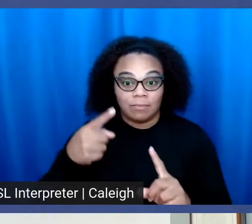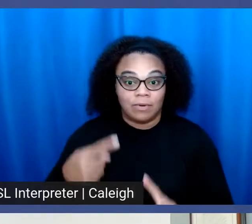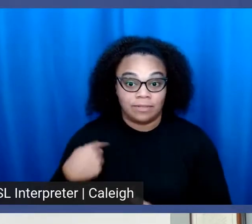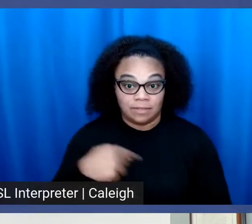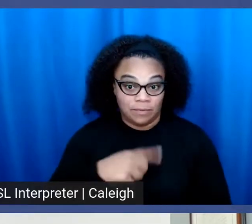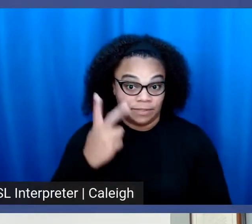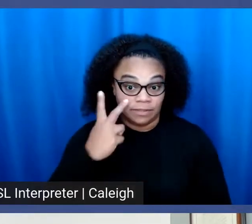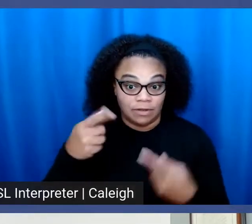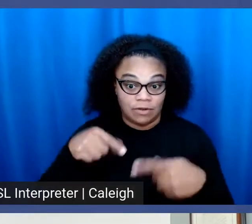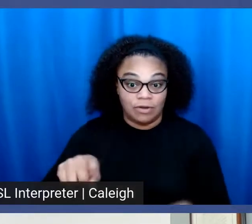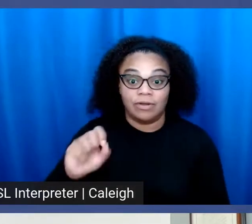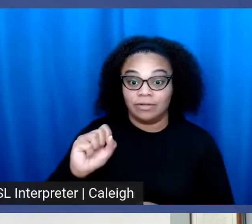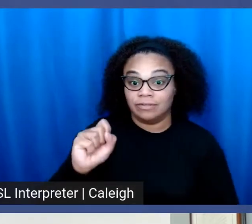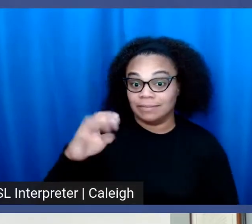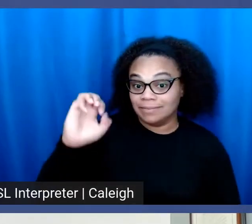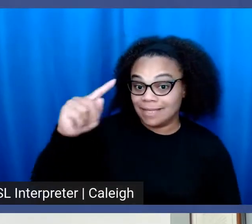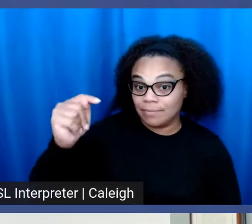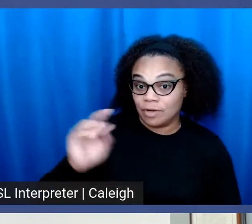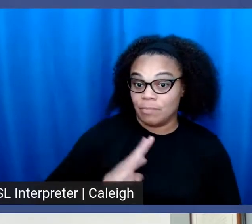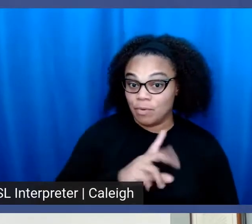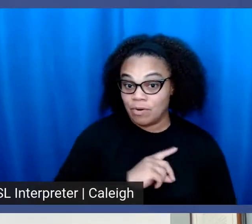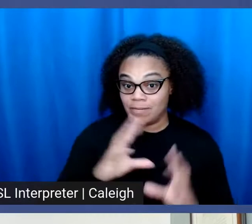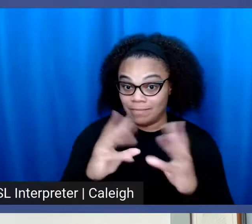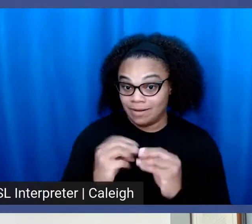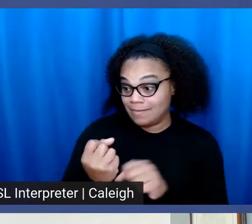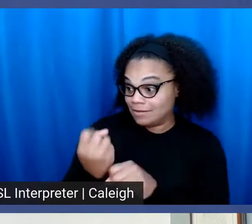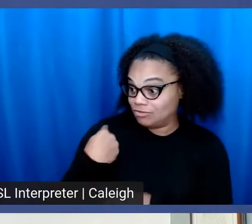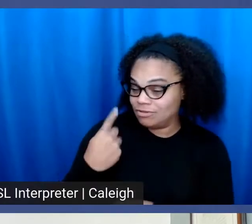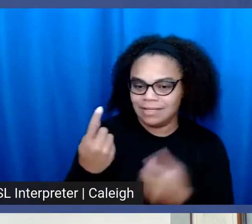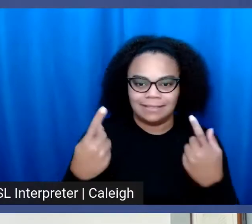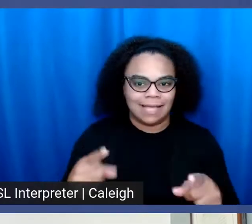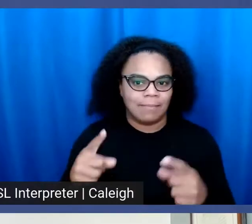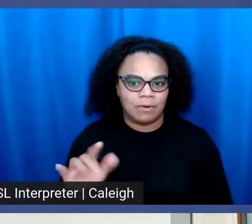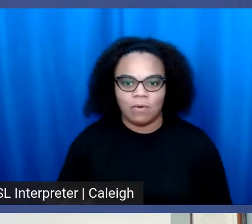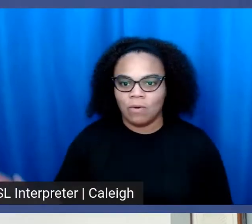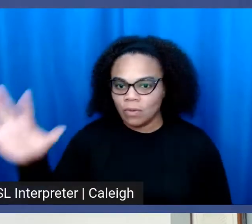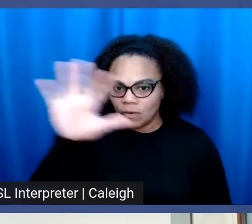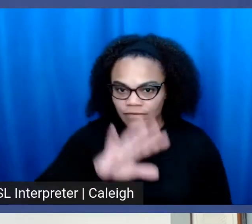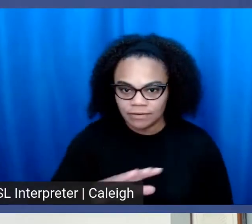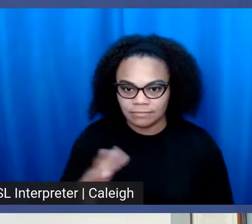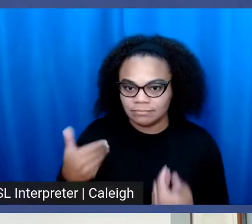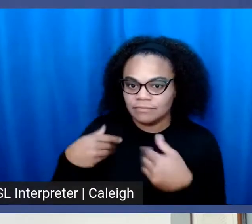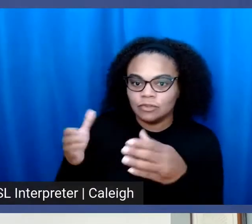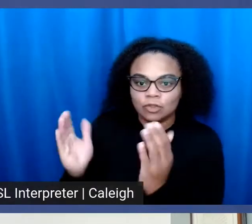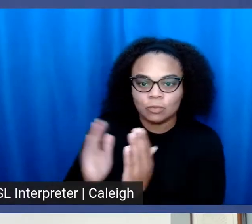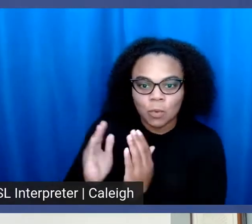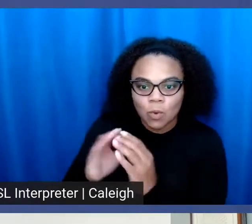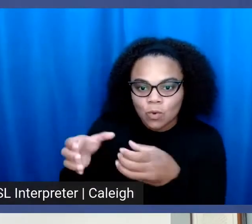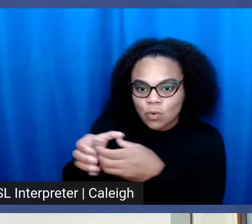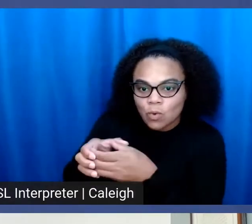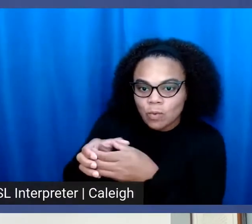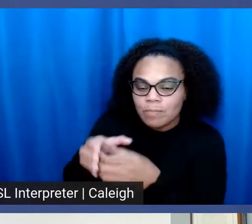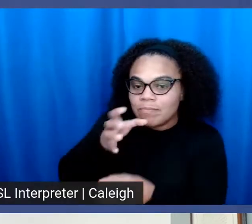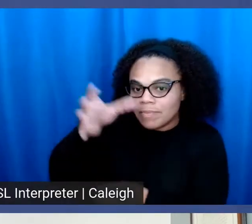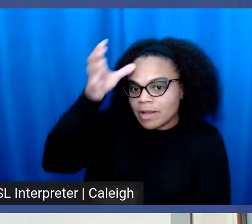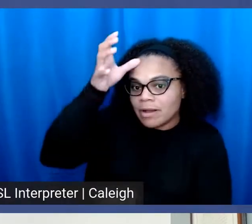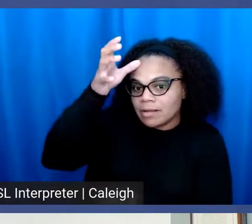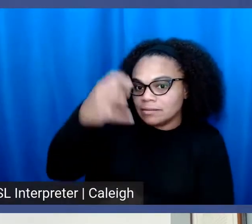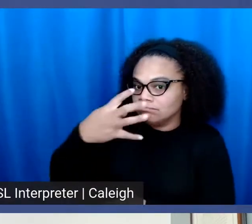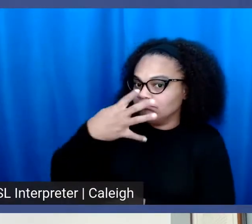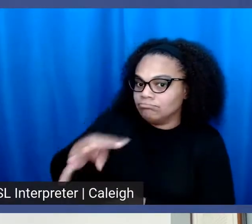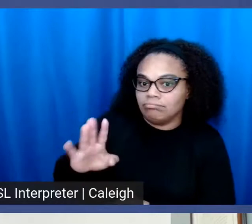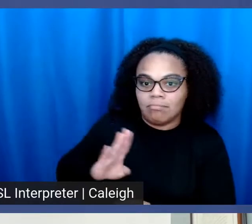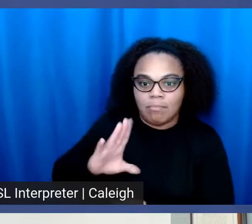meeting last year, are happening all over the place. You have a small group of parents who bypass board policies completely.